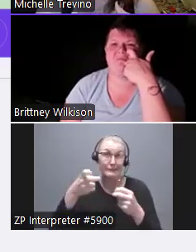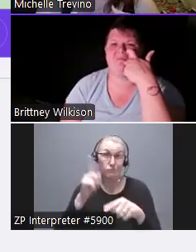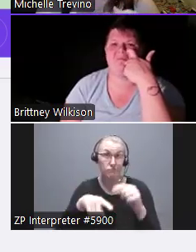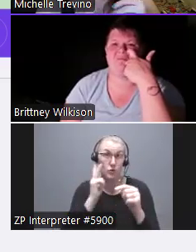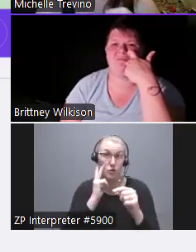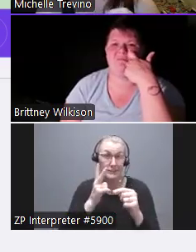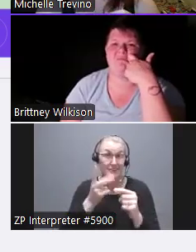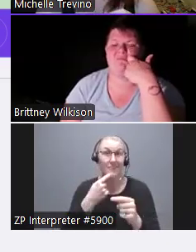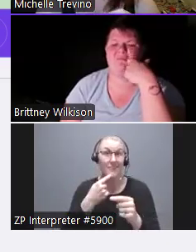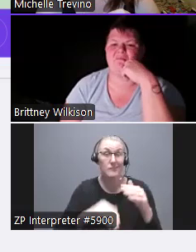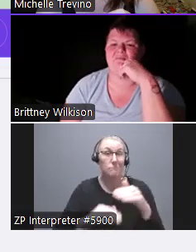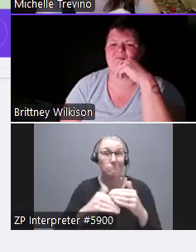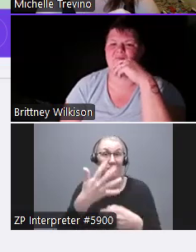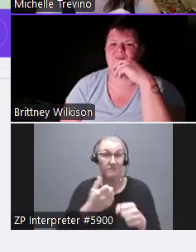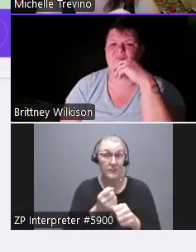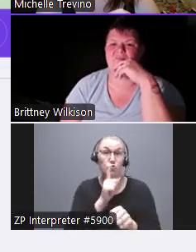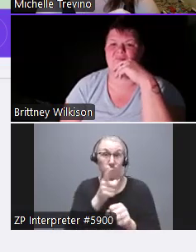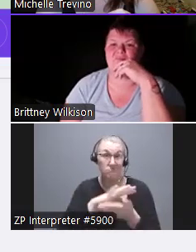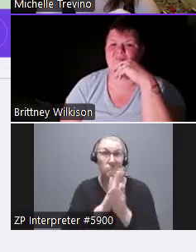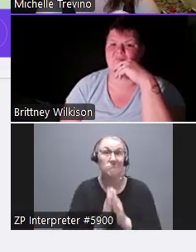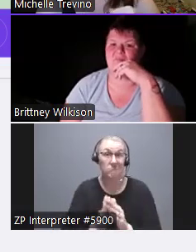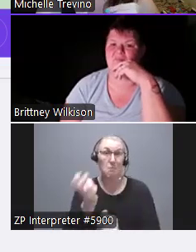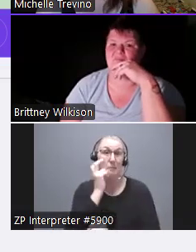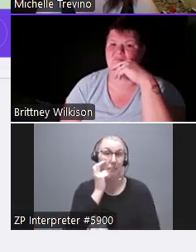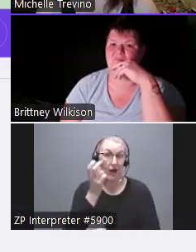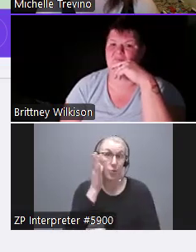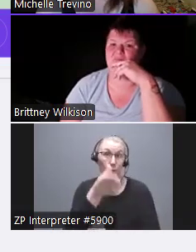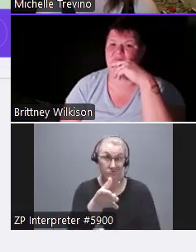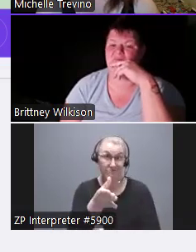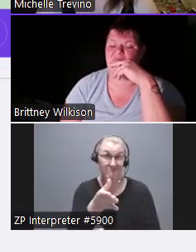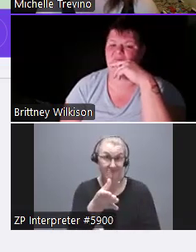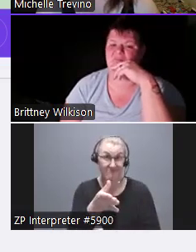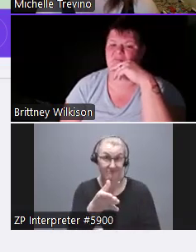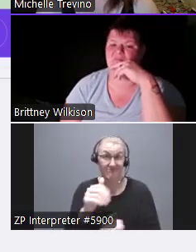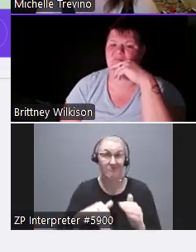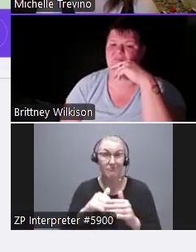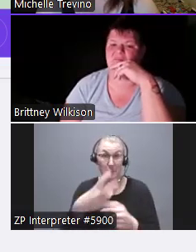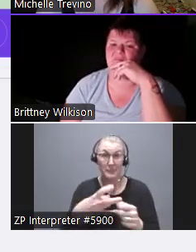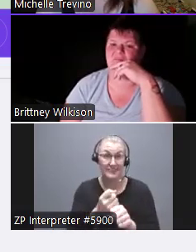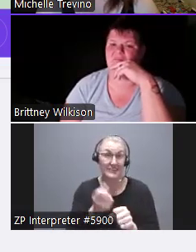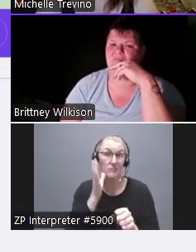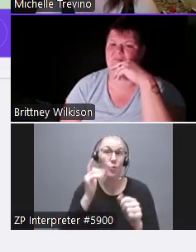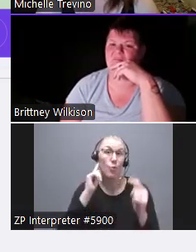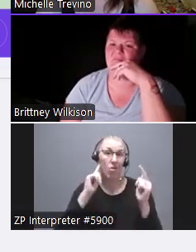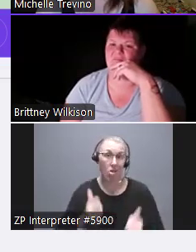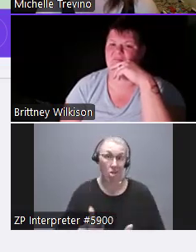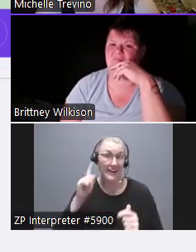5 years, I would be blind. And within 7 years, I would be deaf.